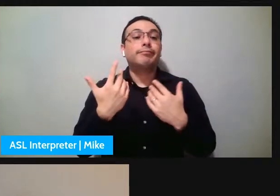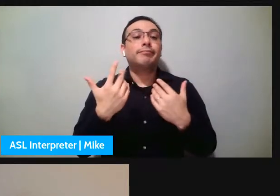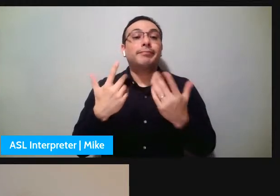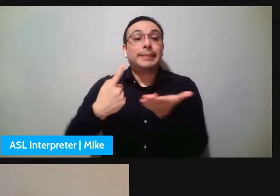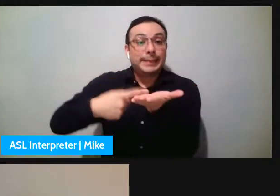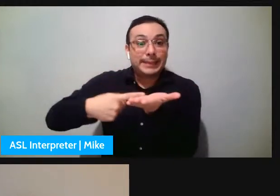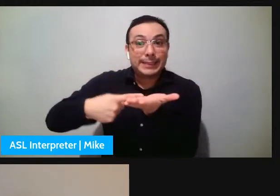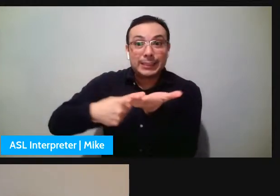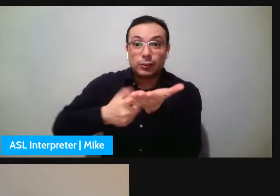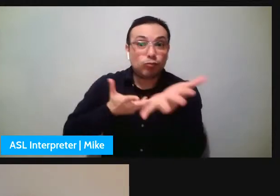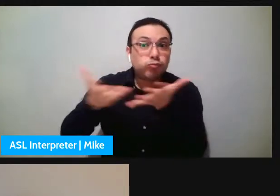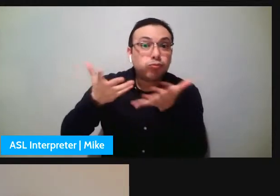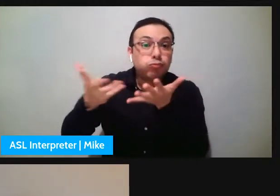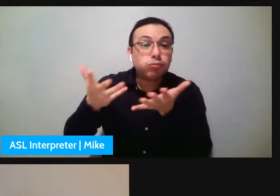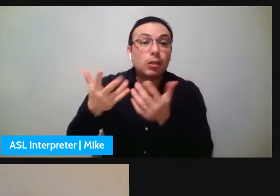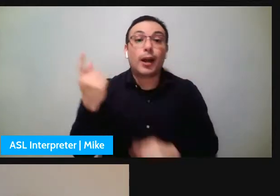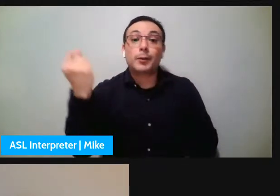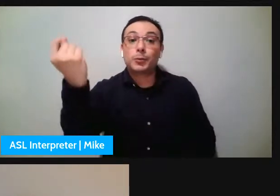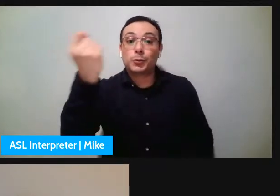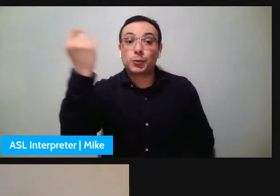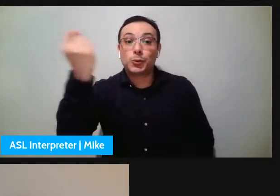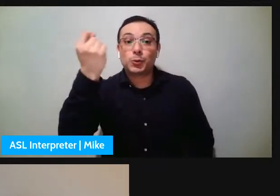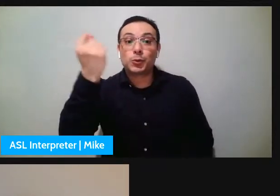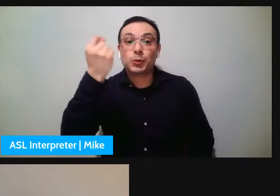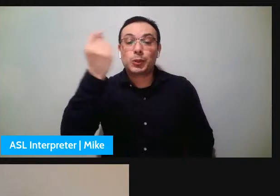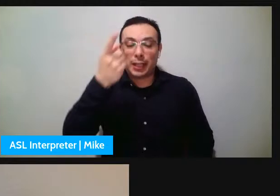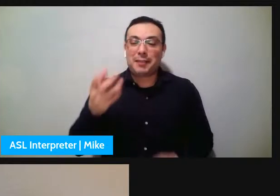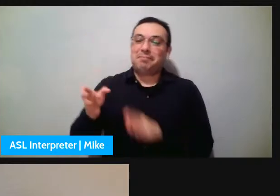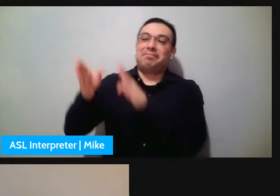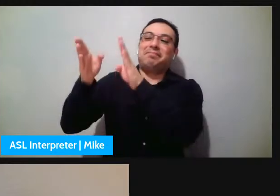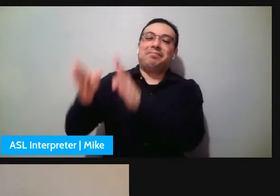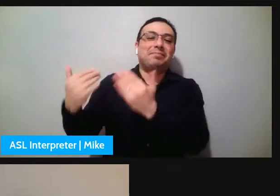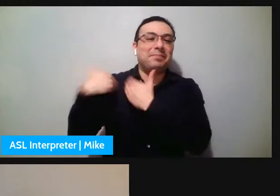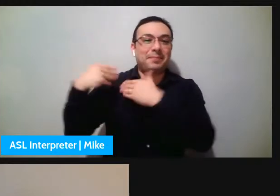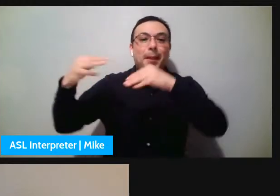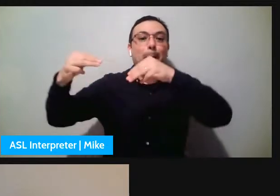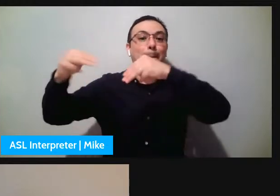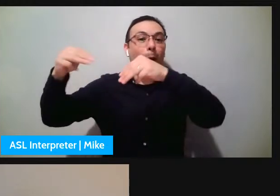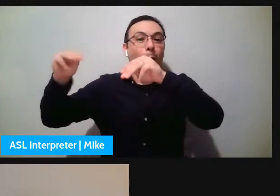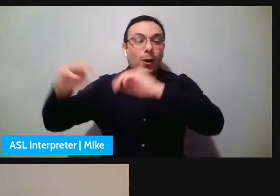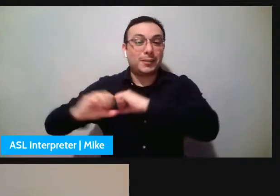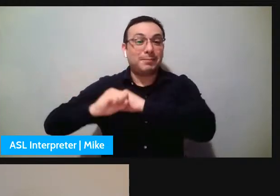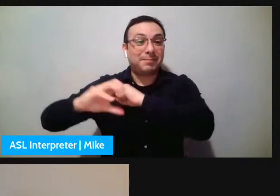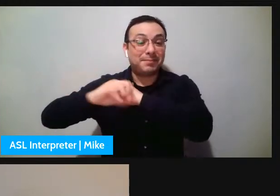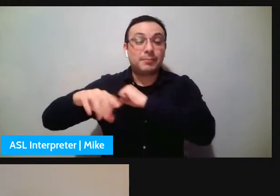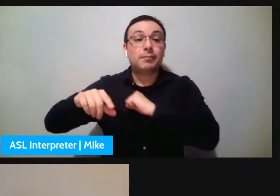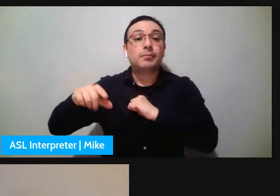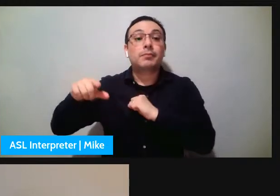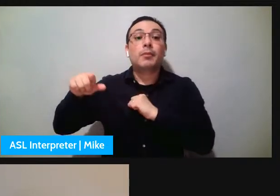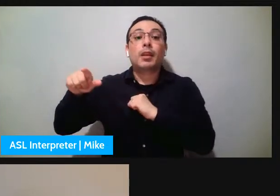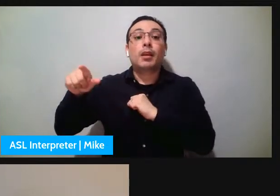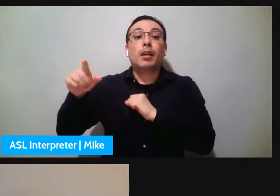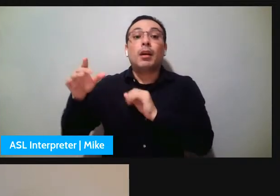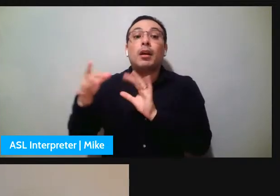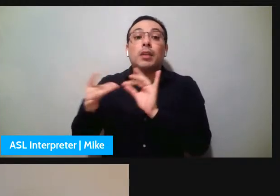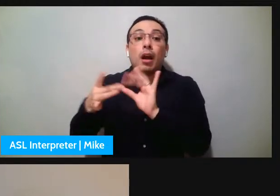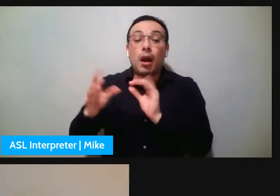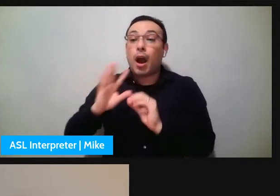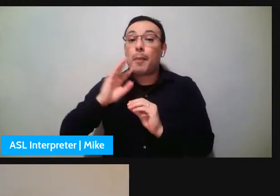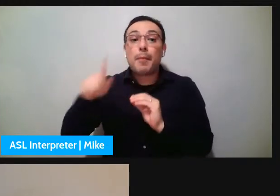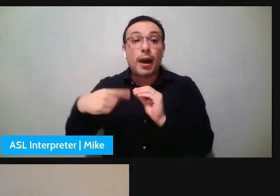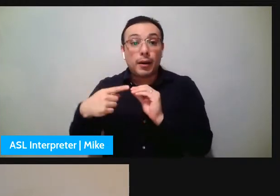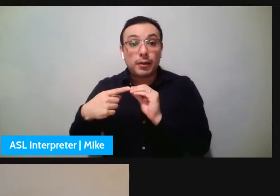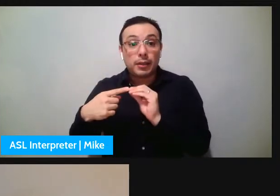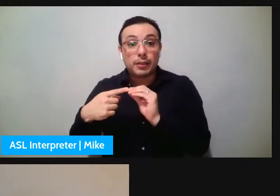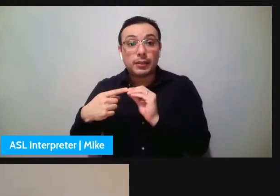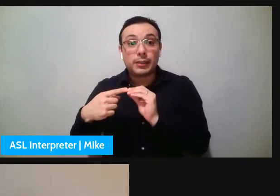Tuesday with our marketing associate who has been talking about rest. So she has been taking a